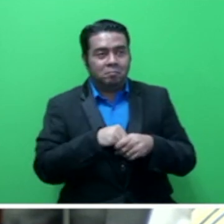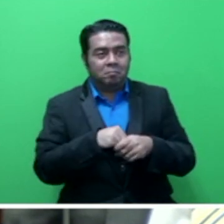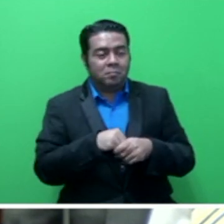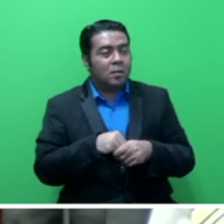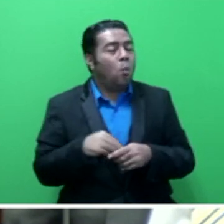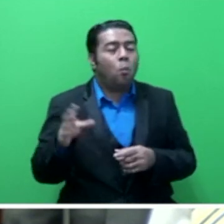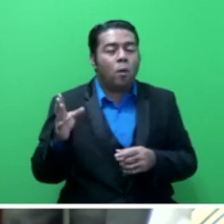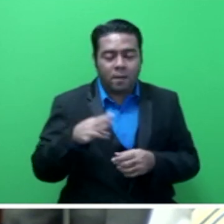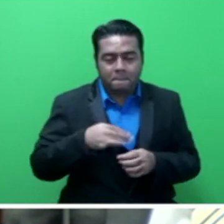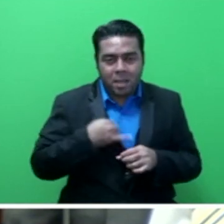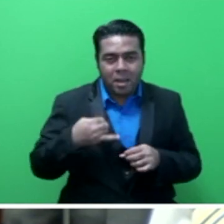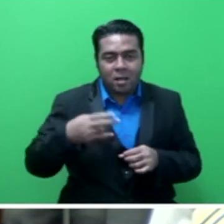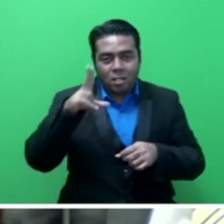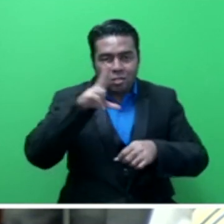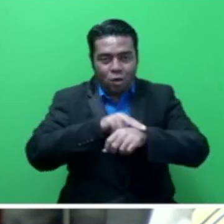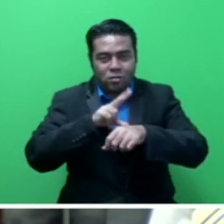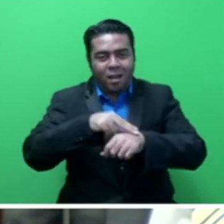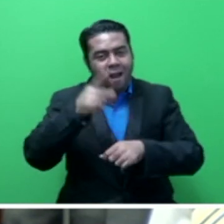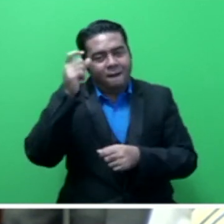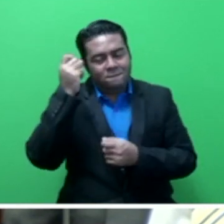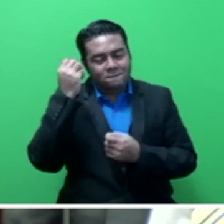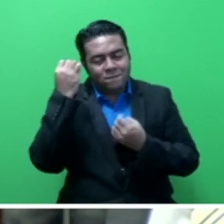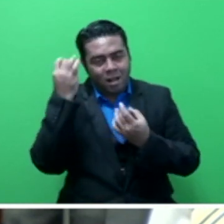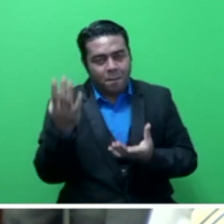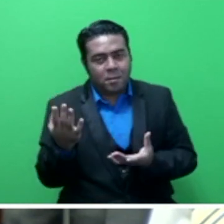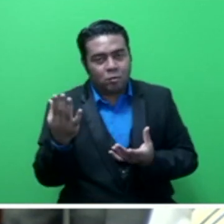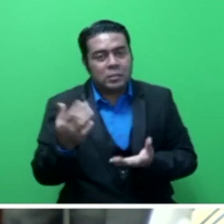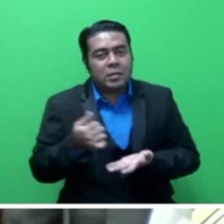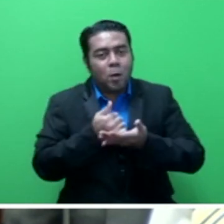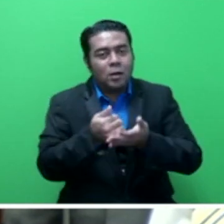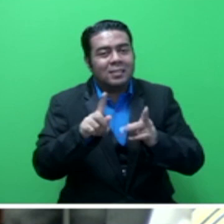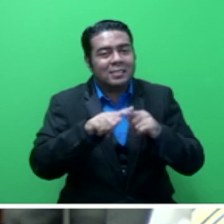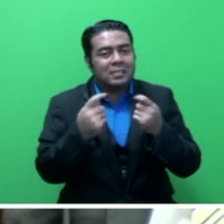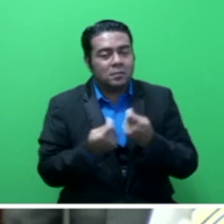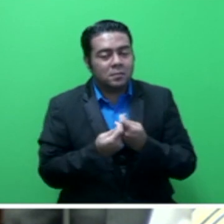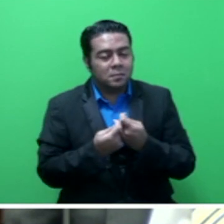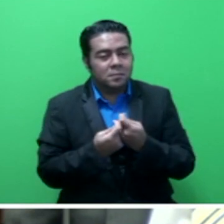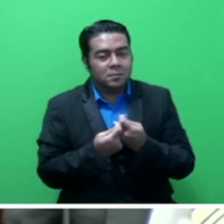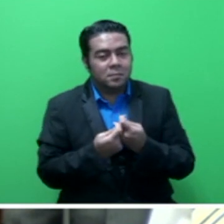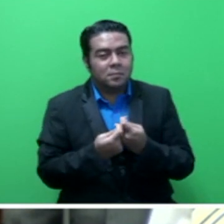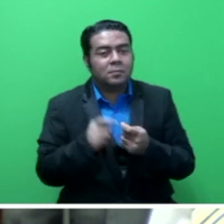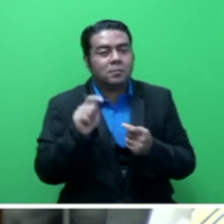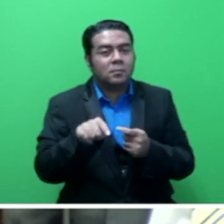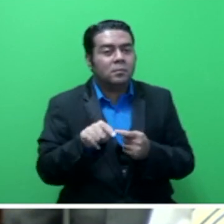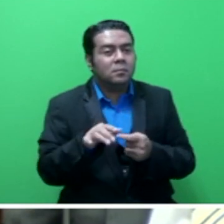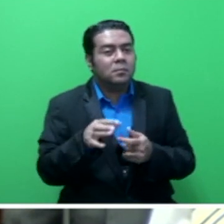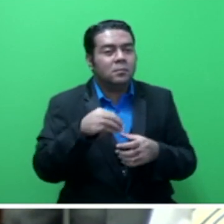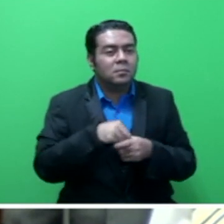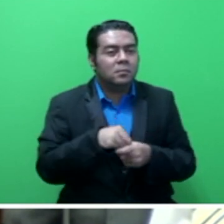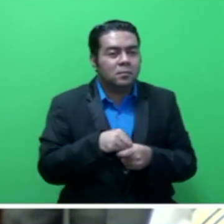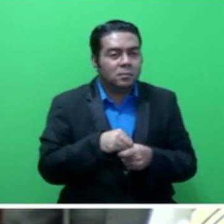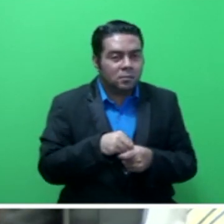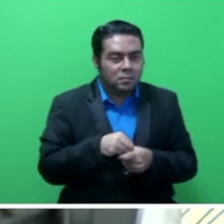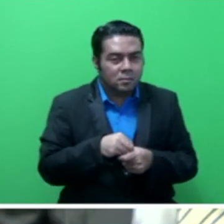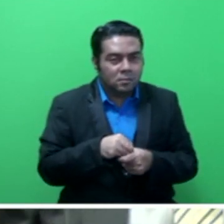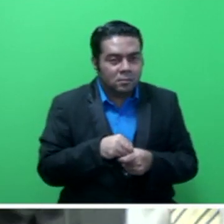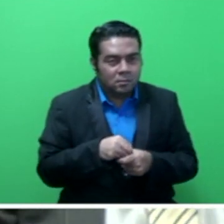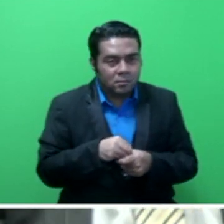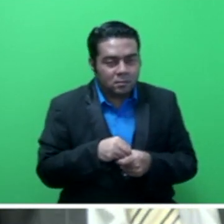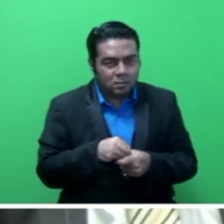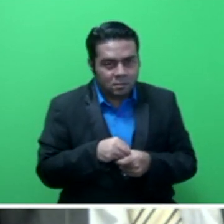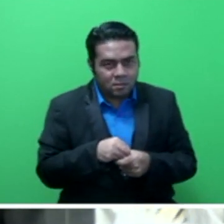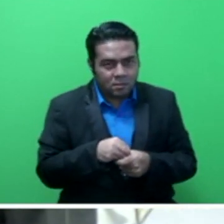medical doctor available to support the team and at all times address any adverse event though unlikely, as mentioned earlier, that the adverse